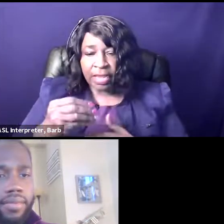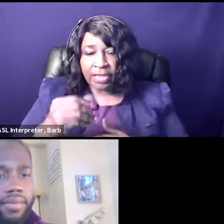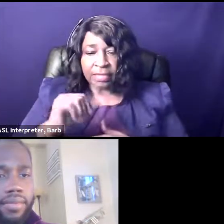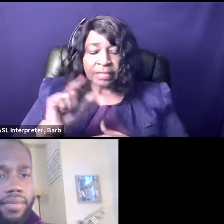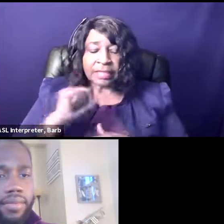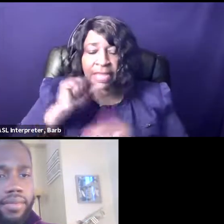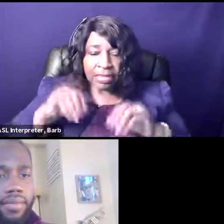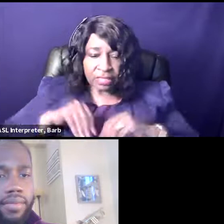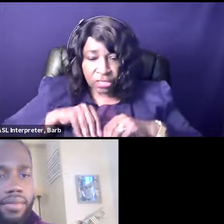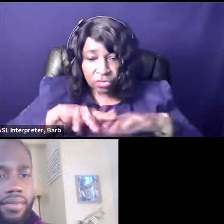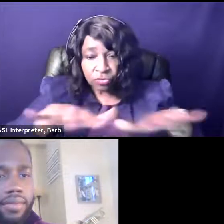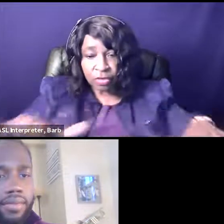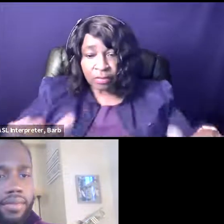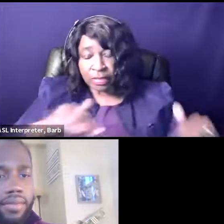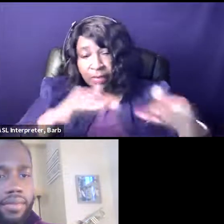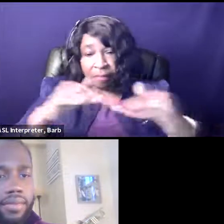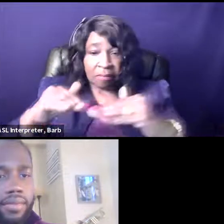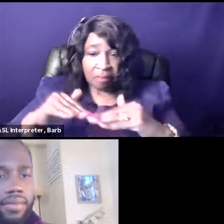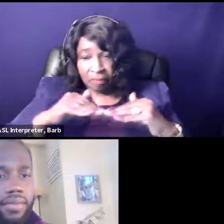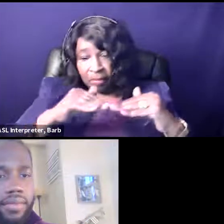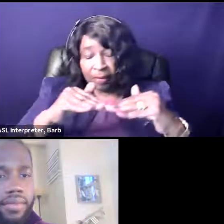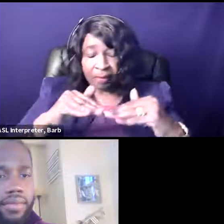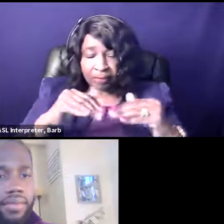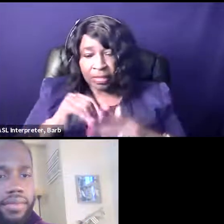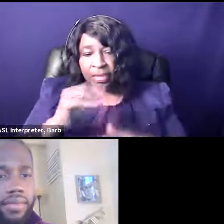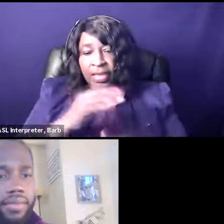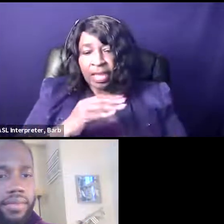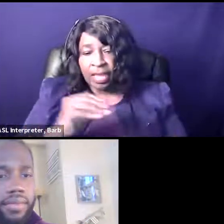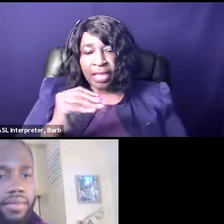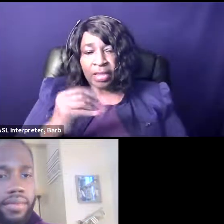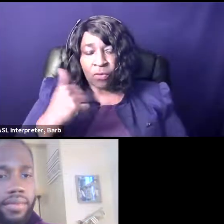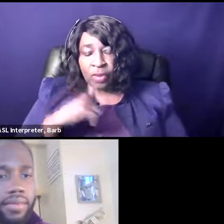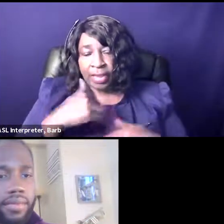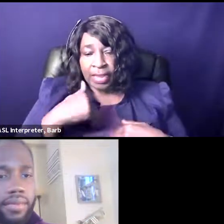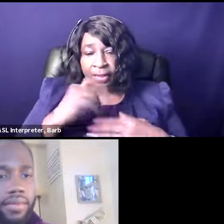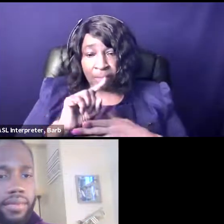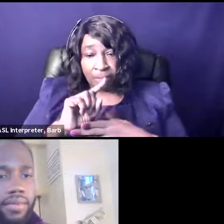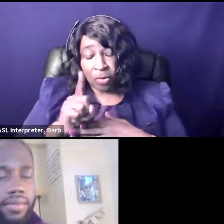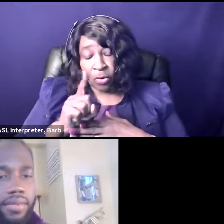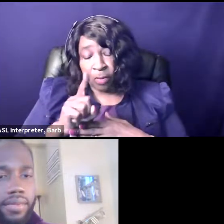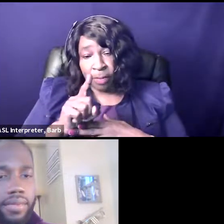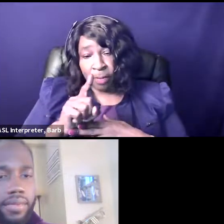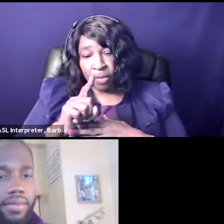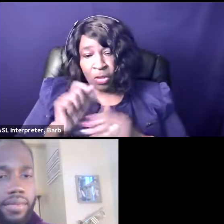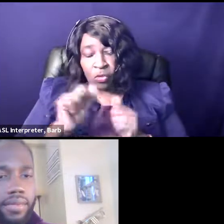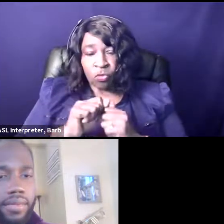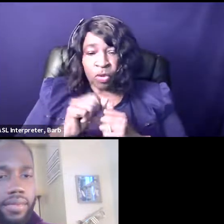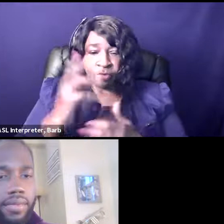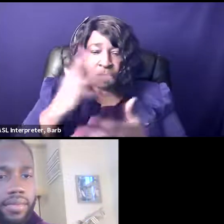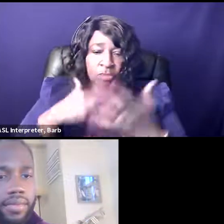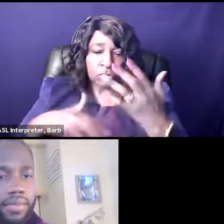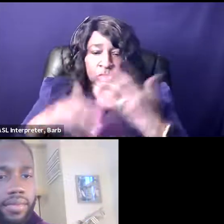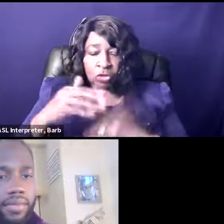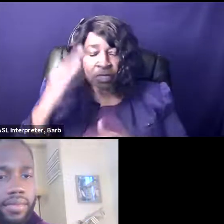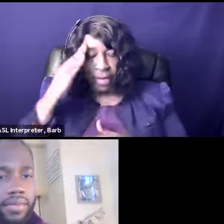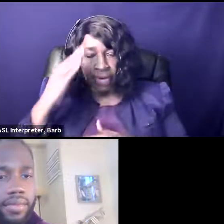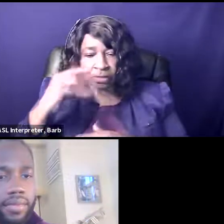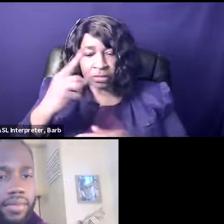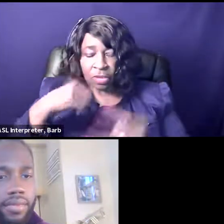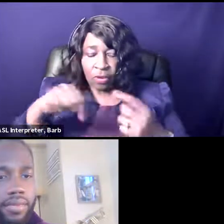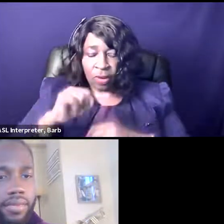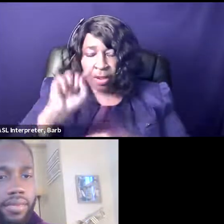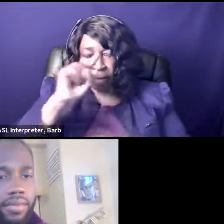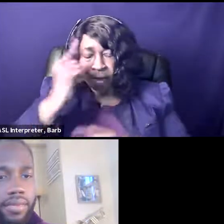it equitably. And we're in a moment, we have a moment, right? With social consciousness around Black Lives Matters